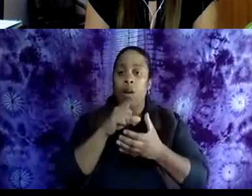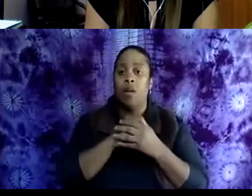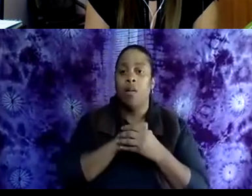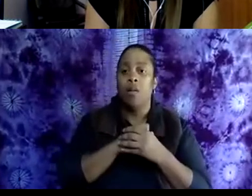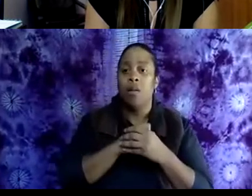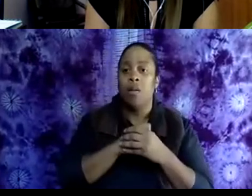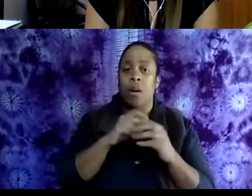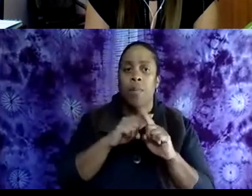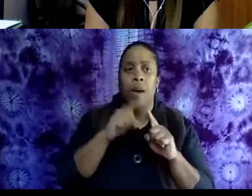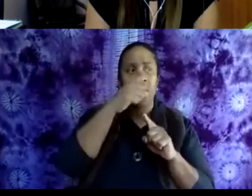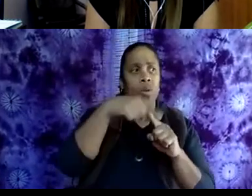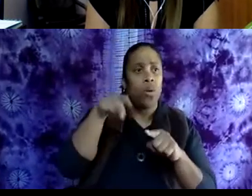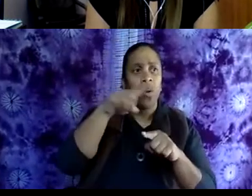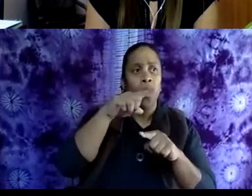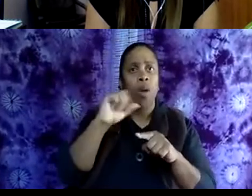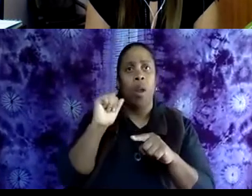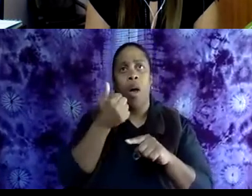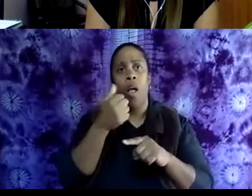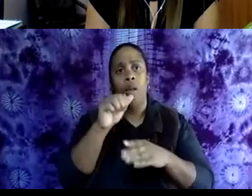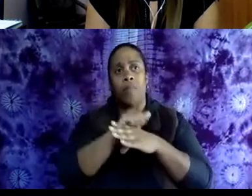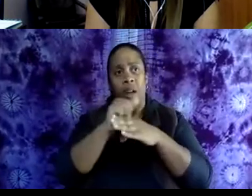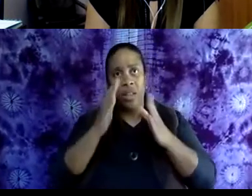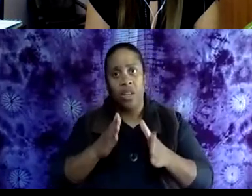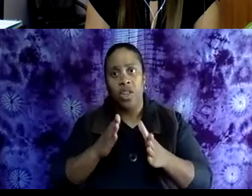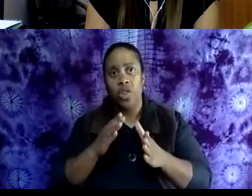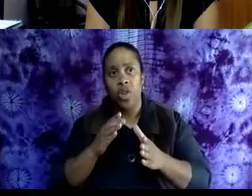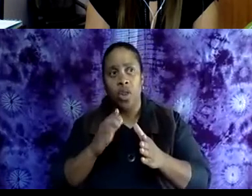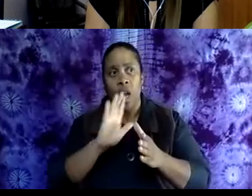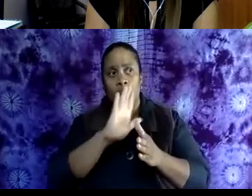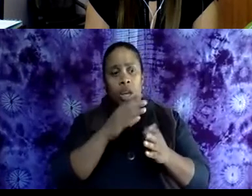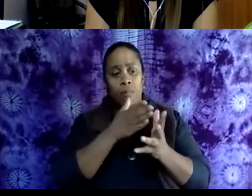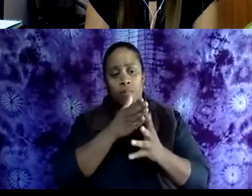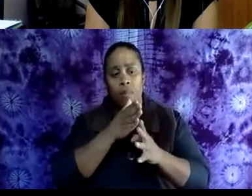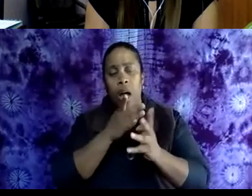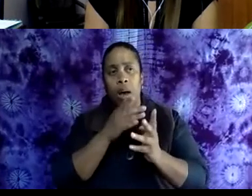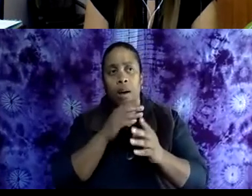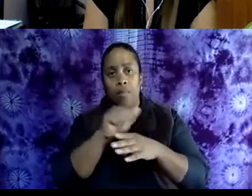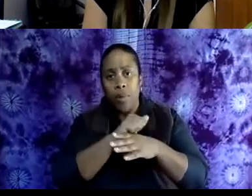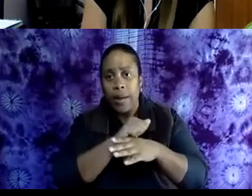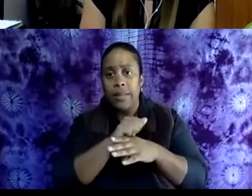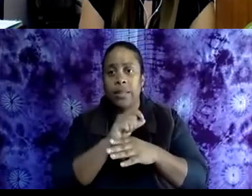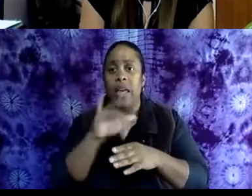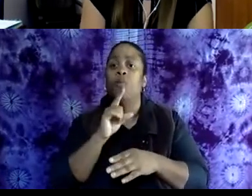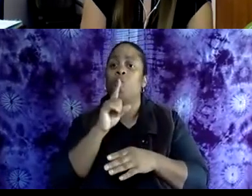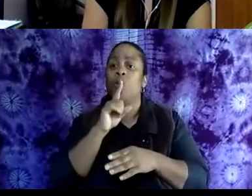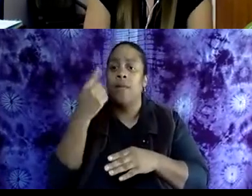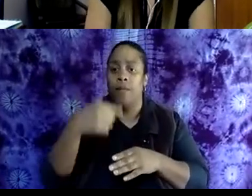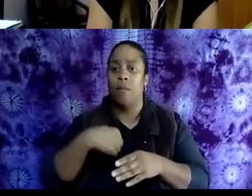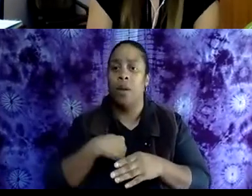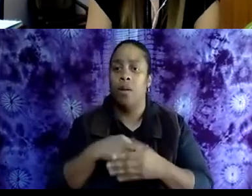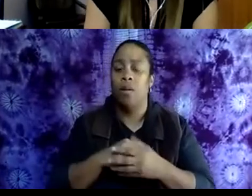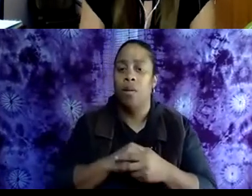panel practices. That's real to me. That is my reality. So let's say the impact that you've you. experienced is